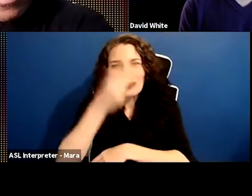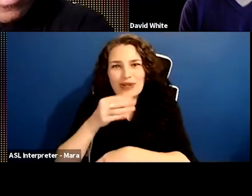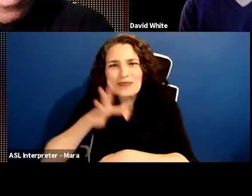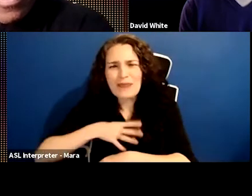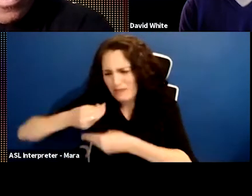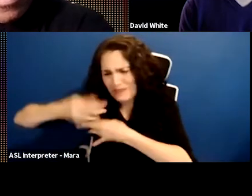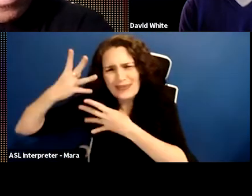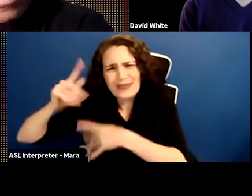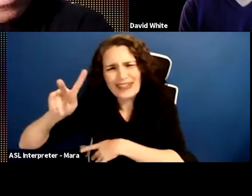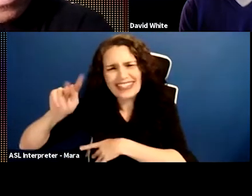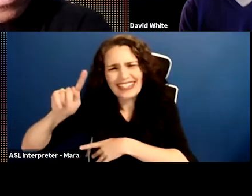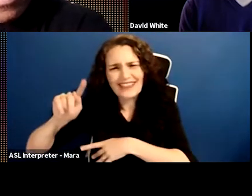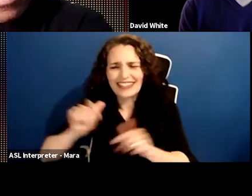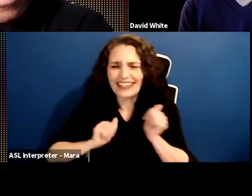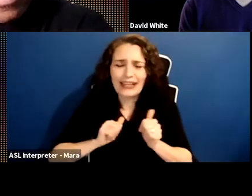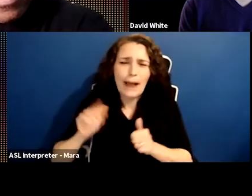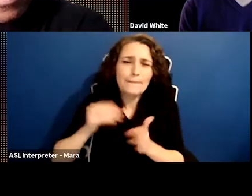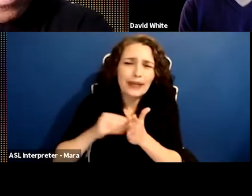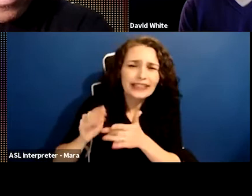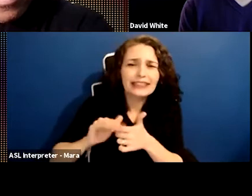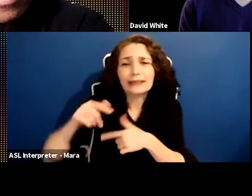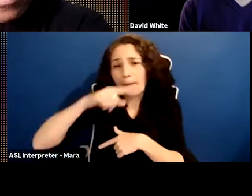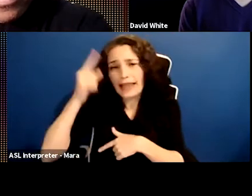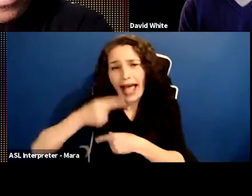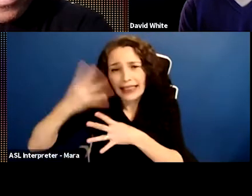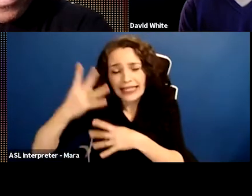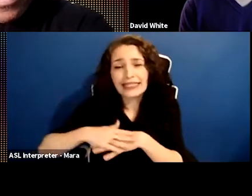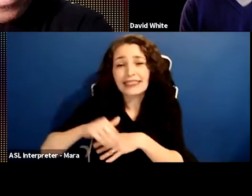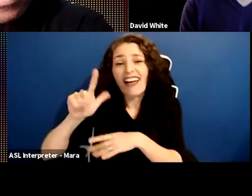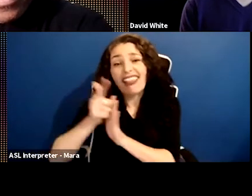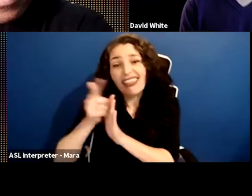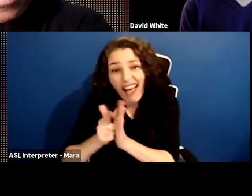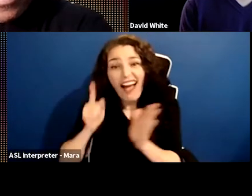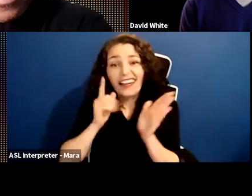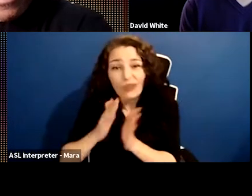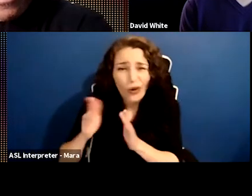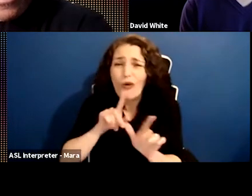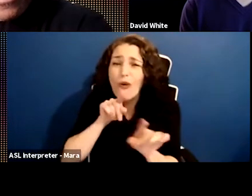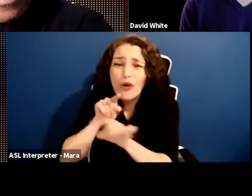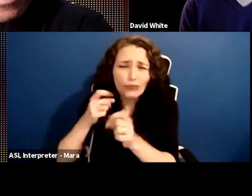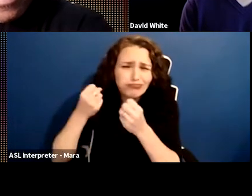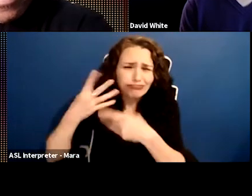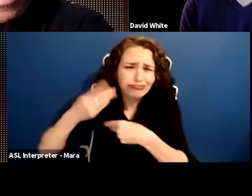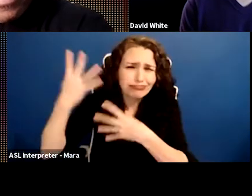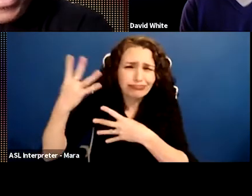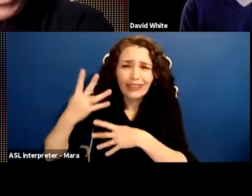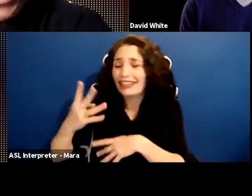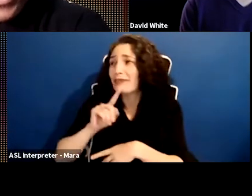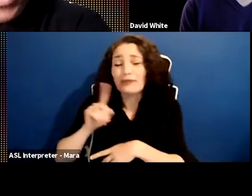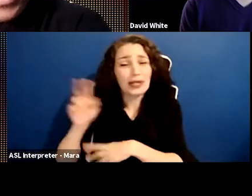of TV series, including Billions, Blacklist, Law and Order, so much more. So prolific, the Renaissance